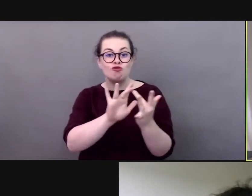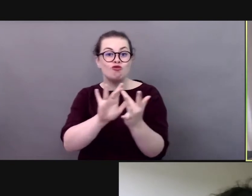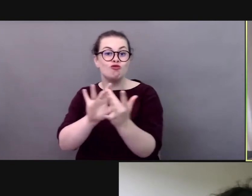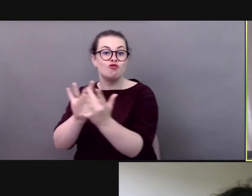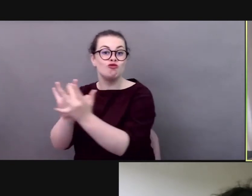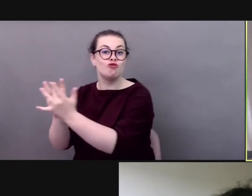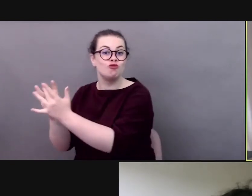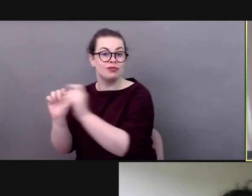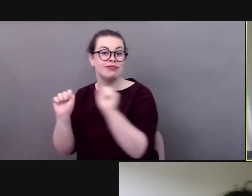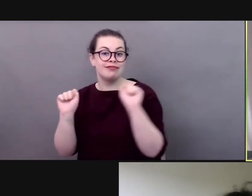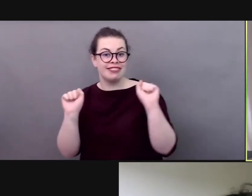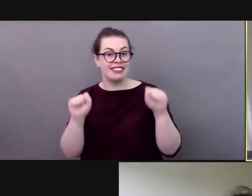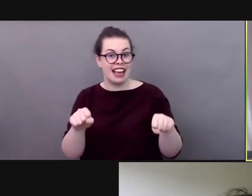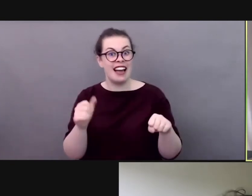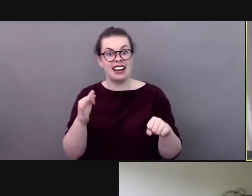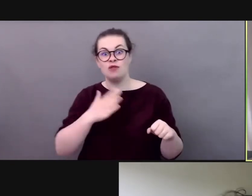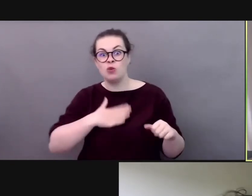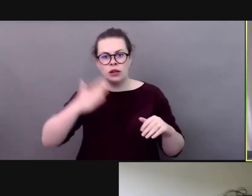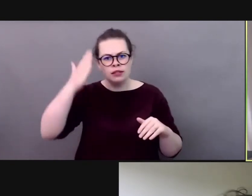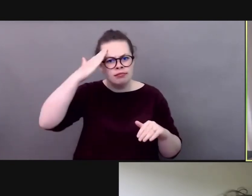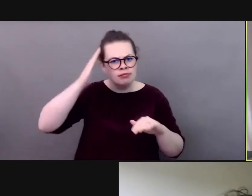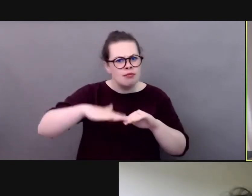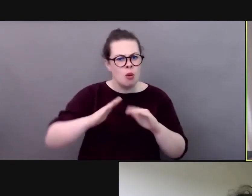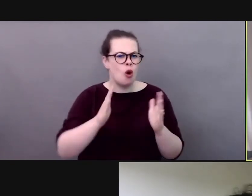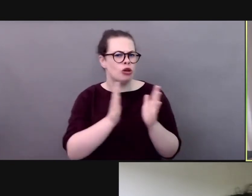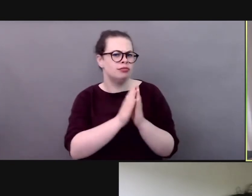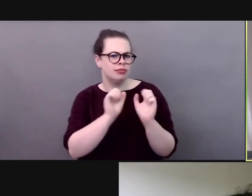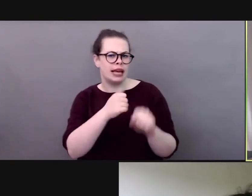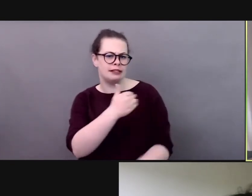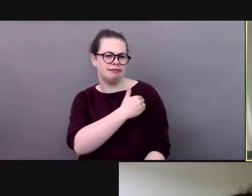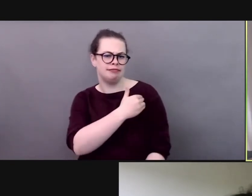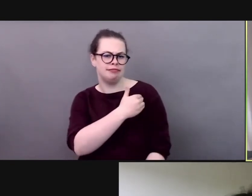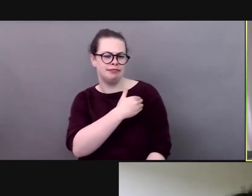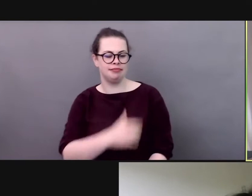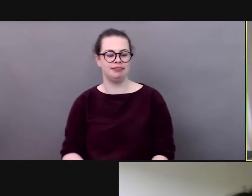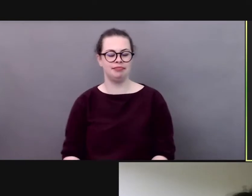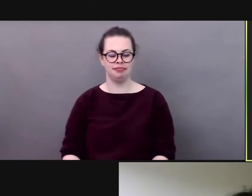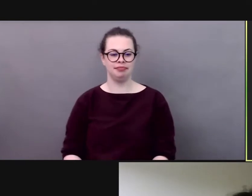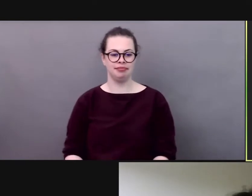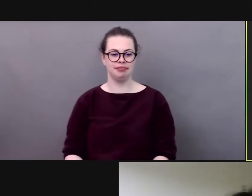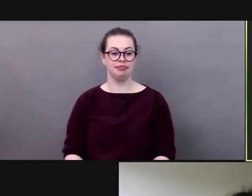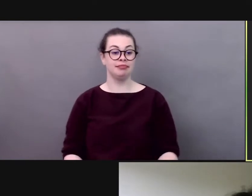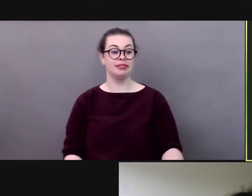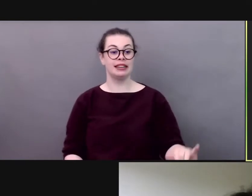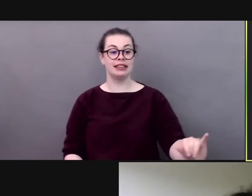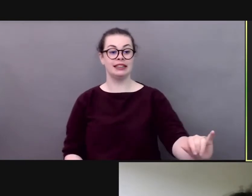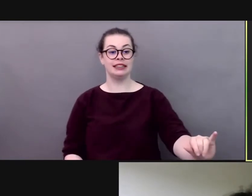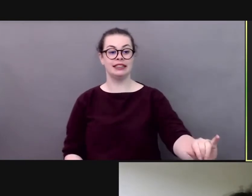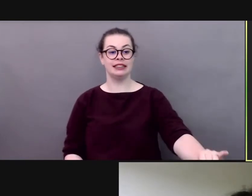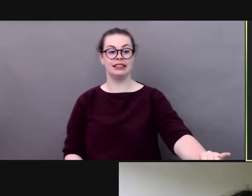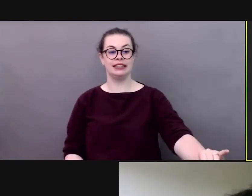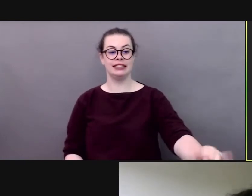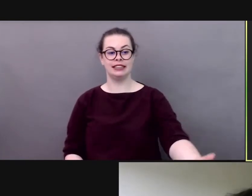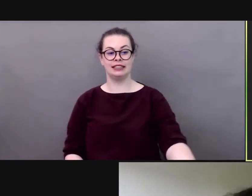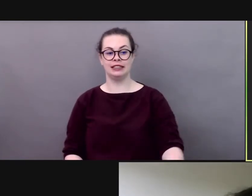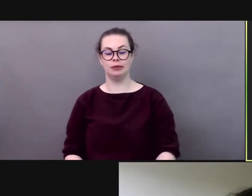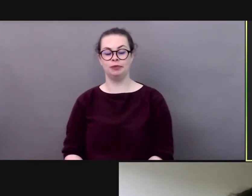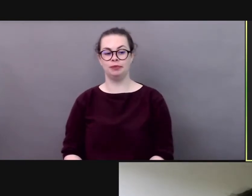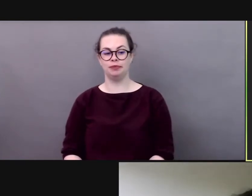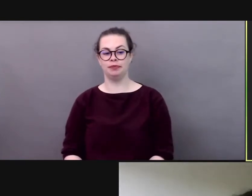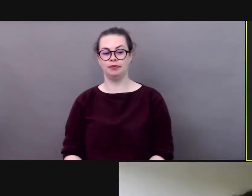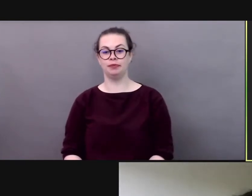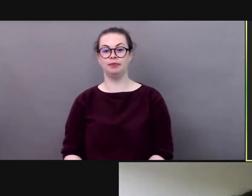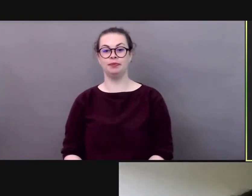and want to know more about that. So let me now share my screen so that we present